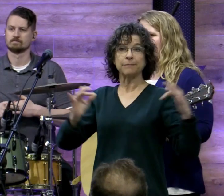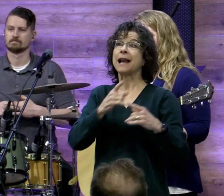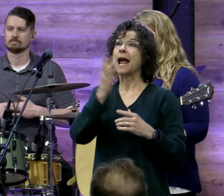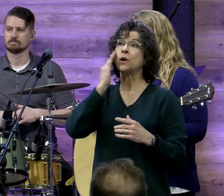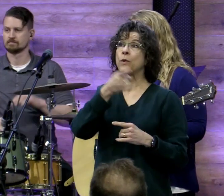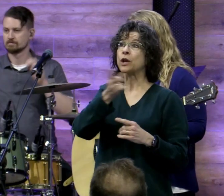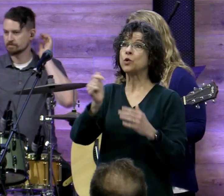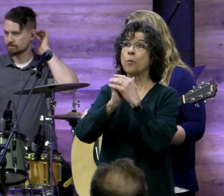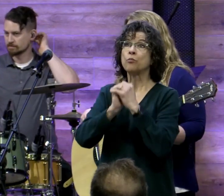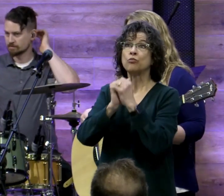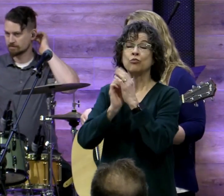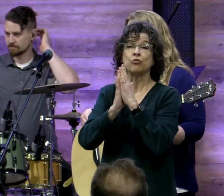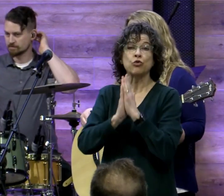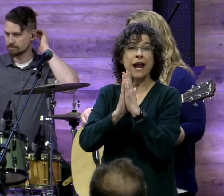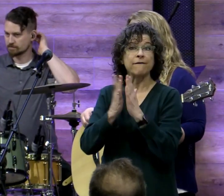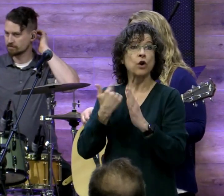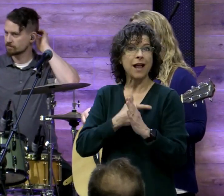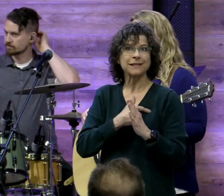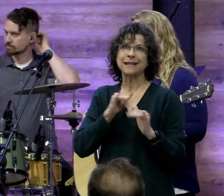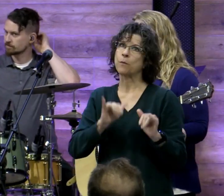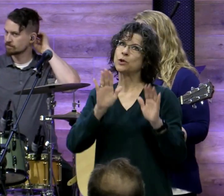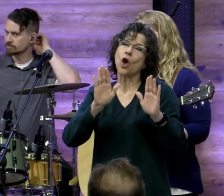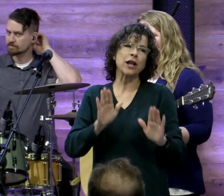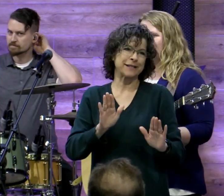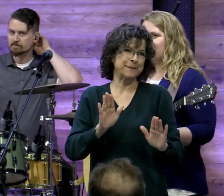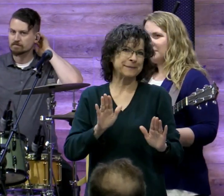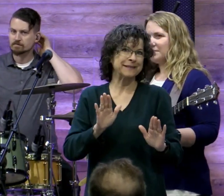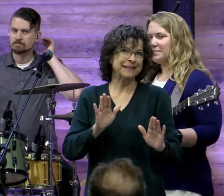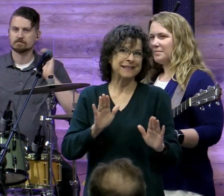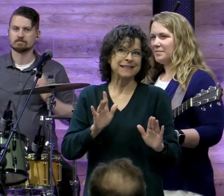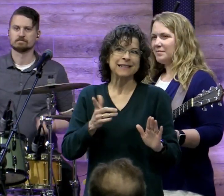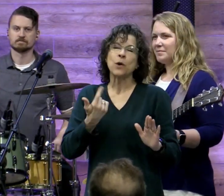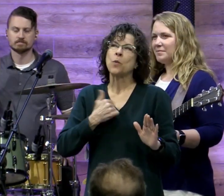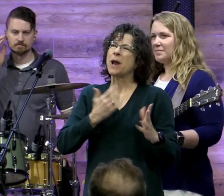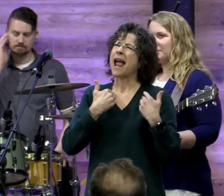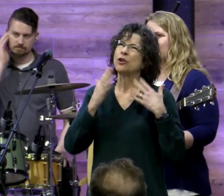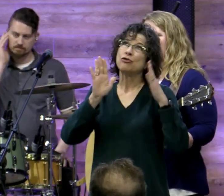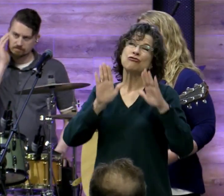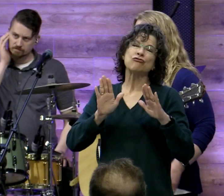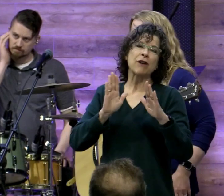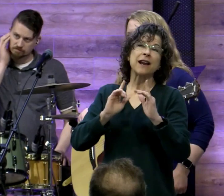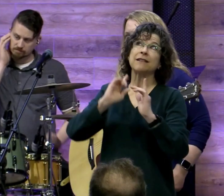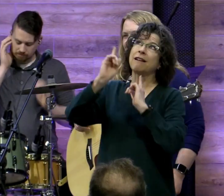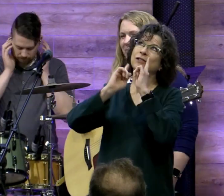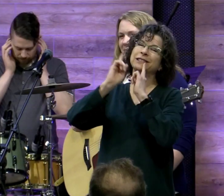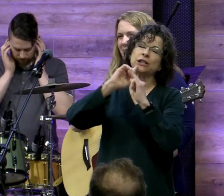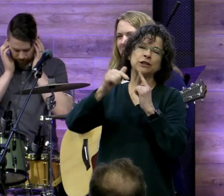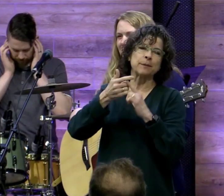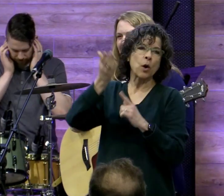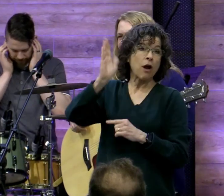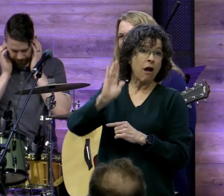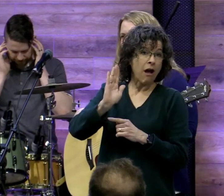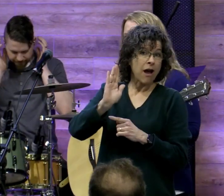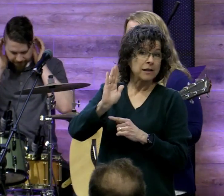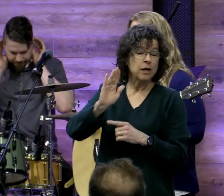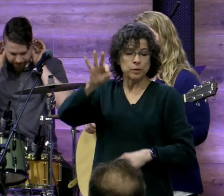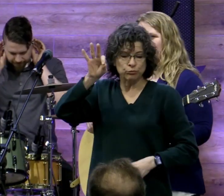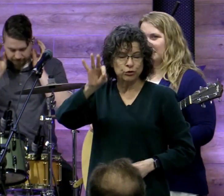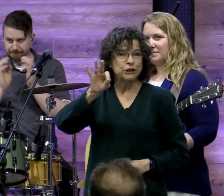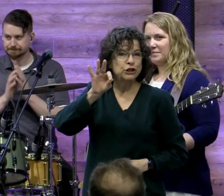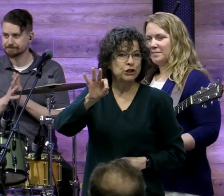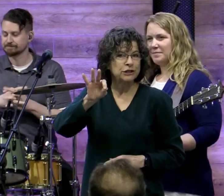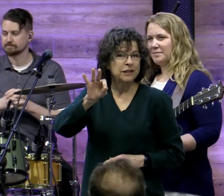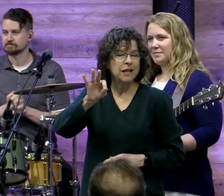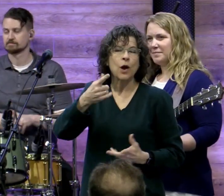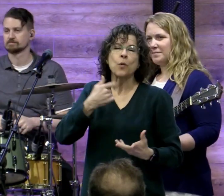to say that your prayers were answered. We had an awesome time. We had some incredible God conversations. The gospel was preached, and we were just